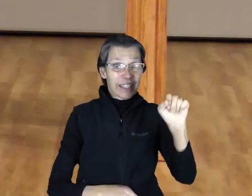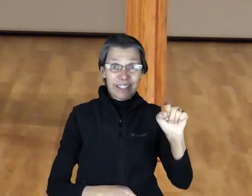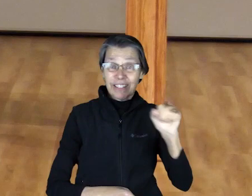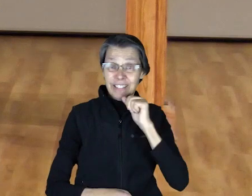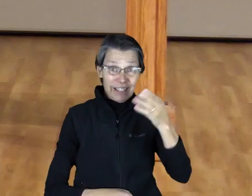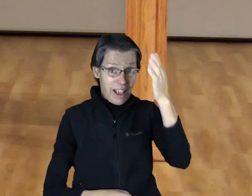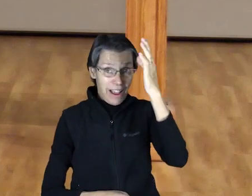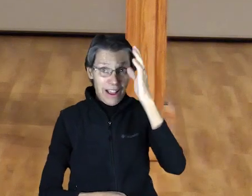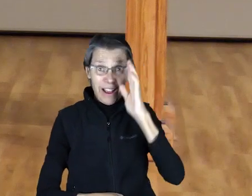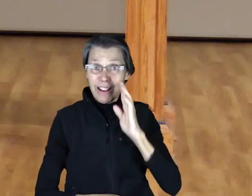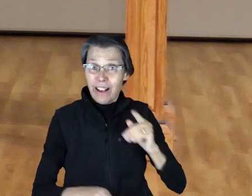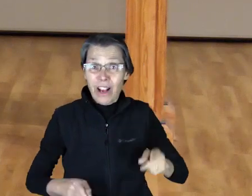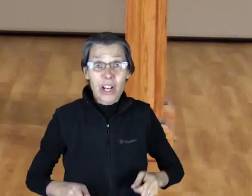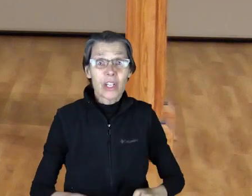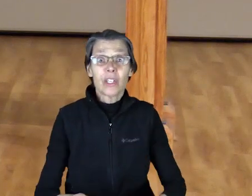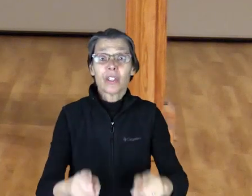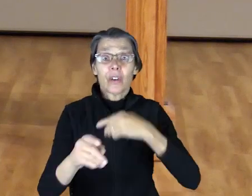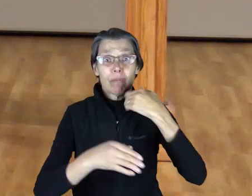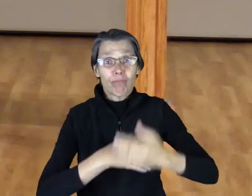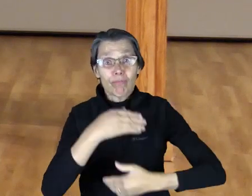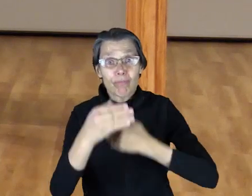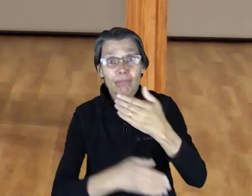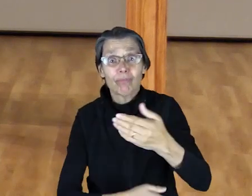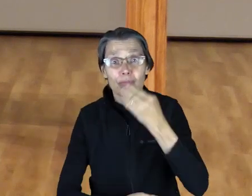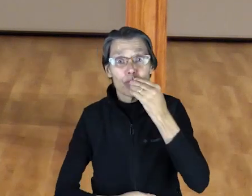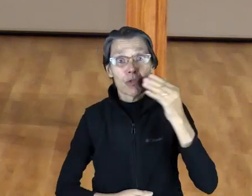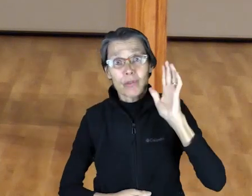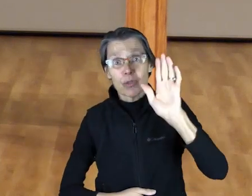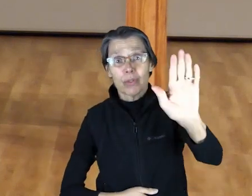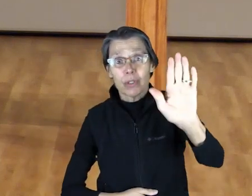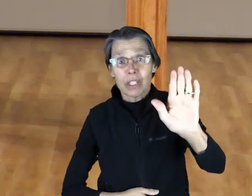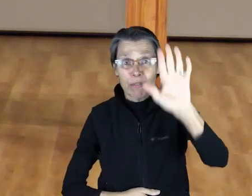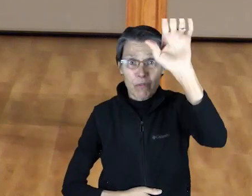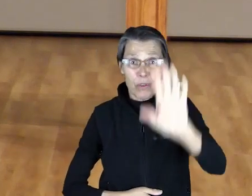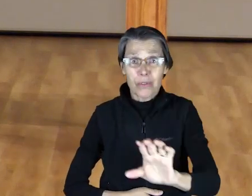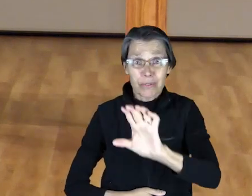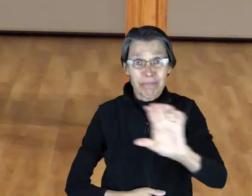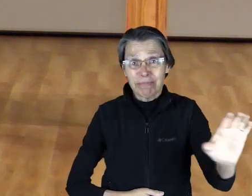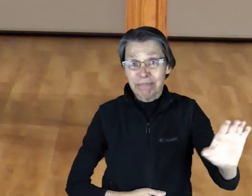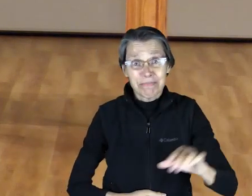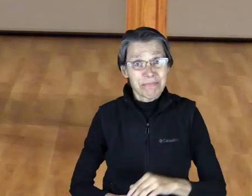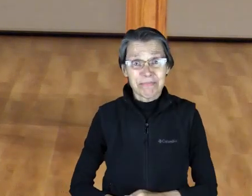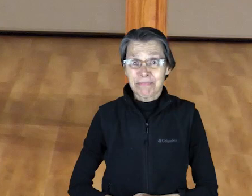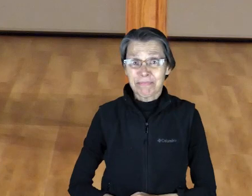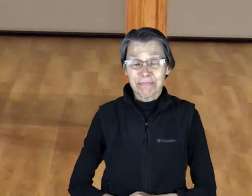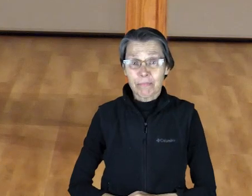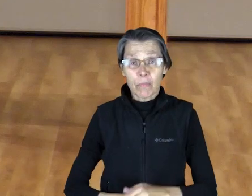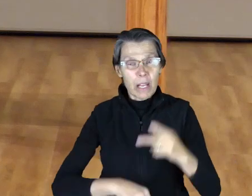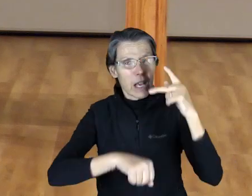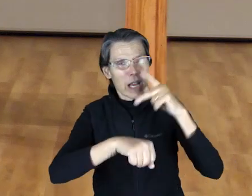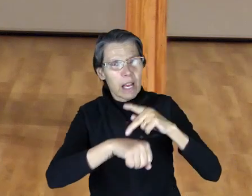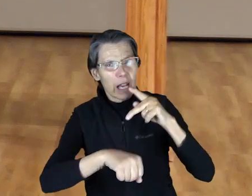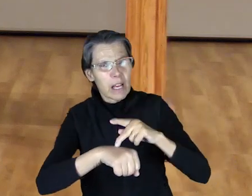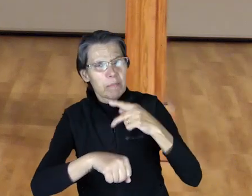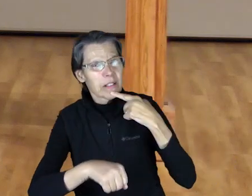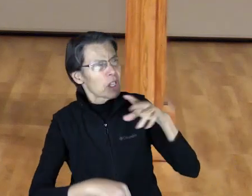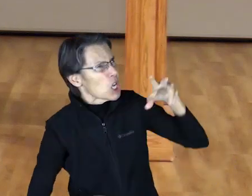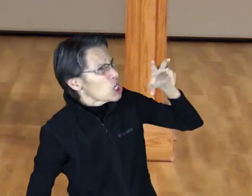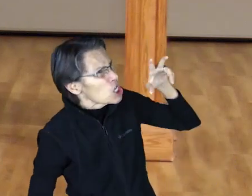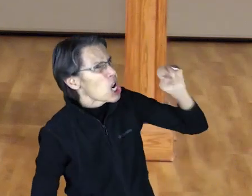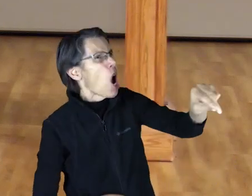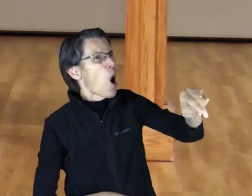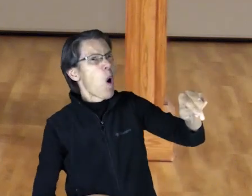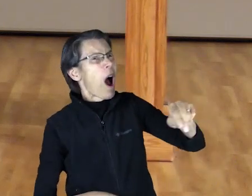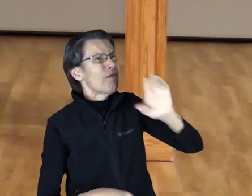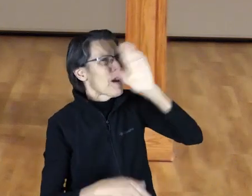And Peter does not want to let go of that picture of Jesus as a conquering hero who overturns the power of Rome. No, Lord,